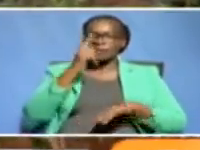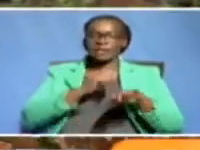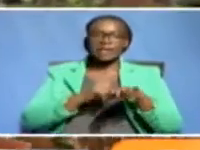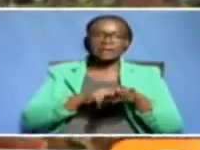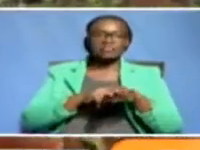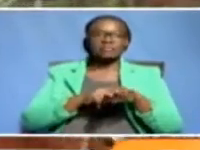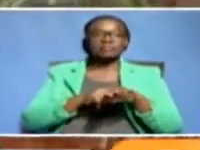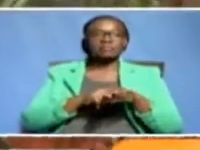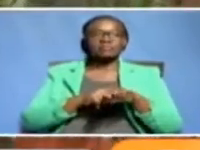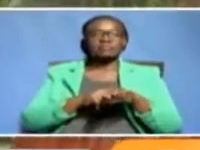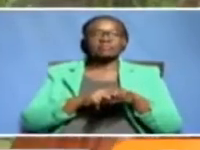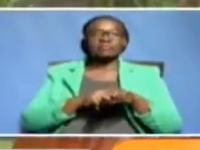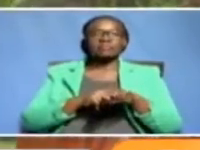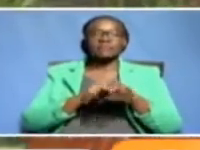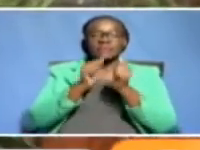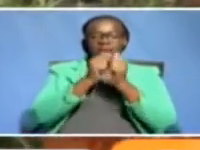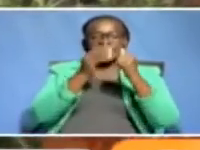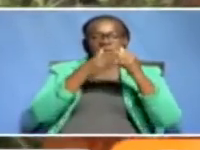1983,